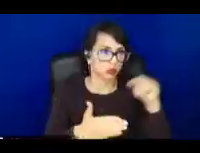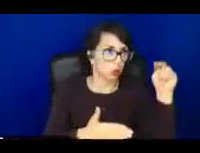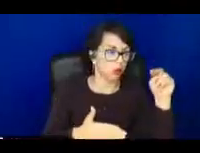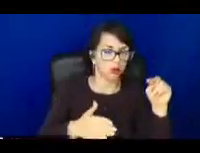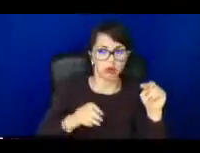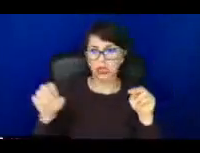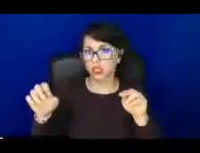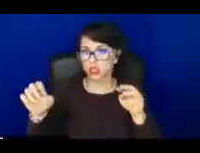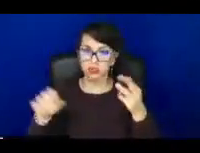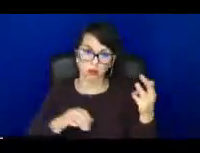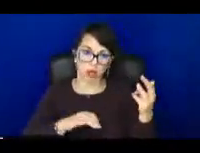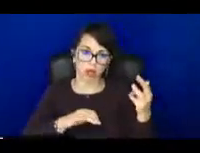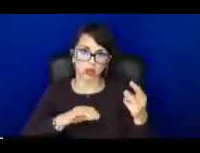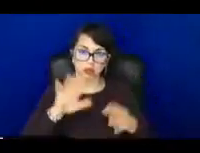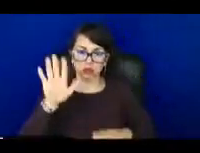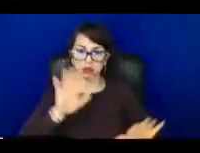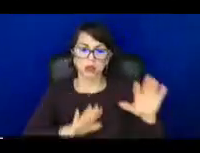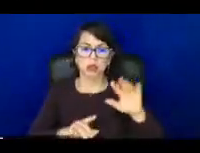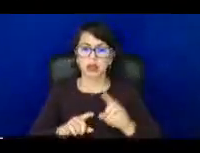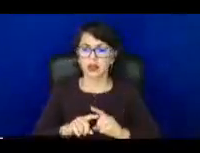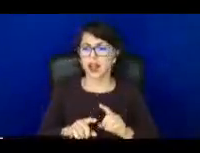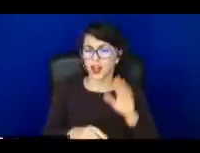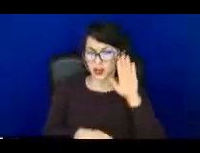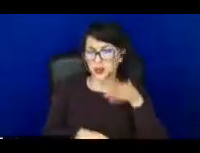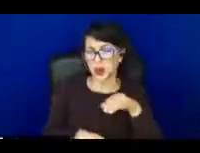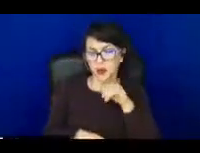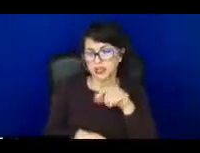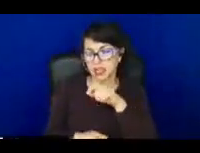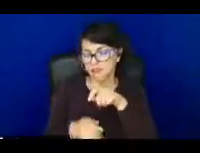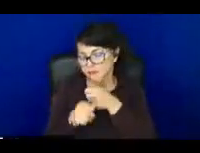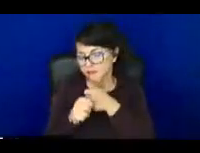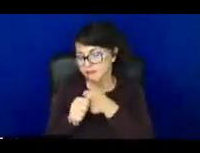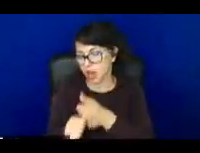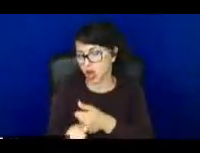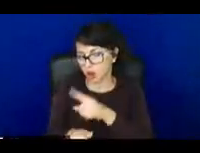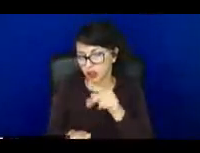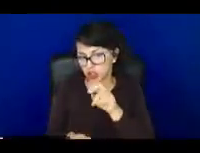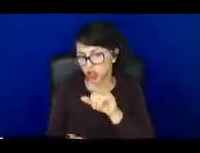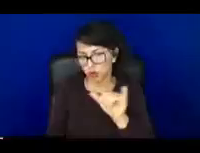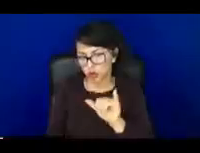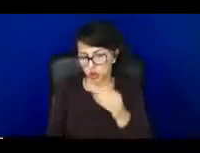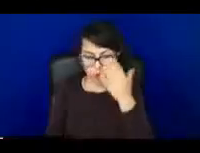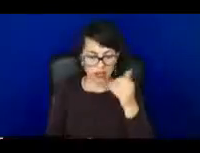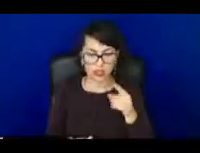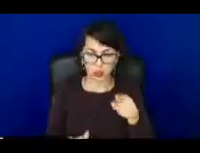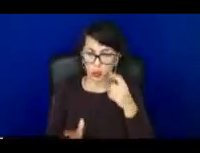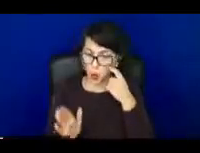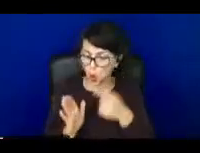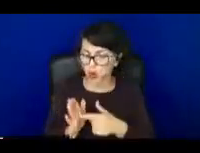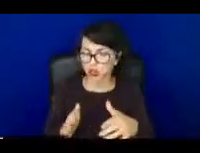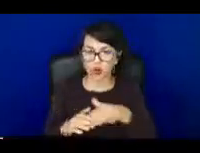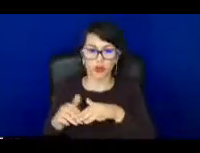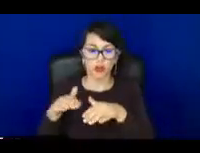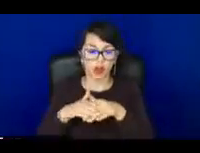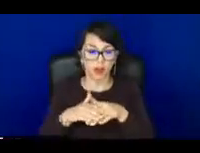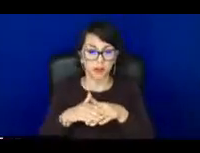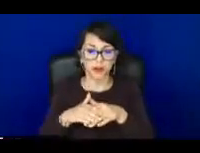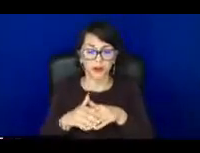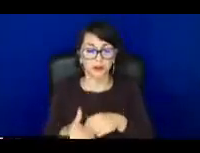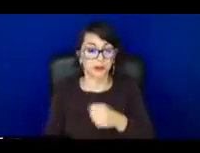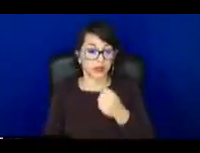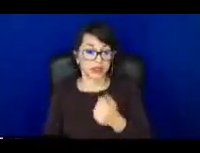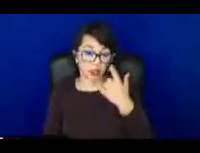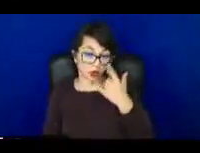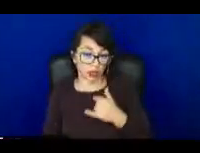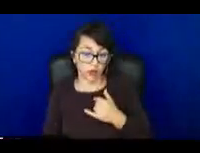our zones because how we've had overlap. So it would be Southern California, far North California,